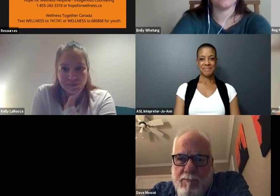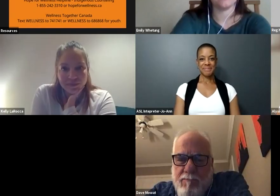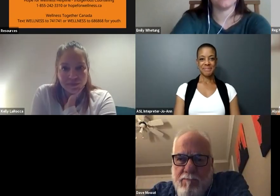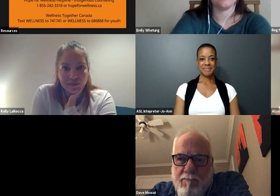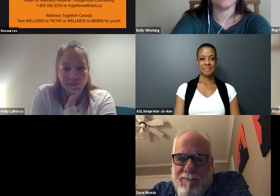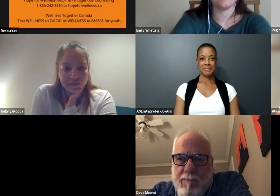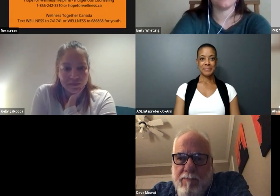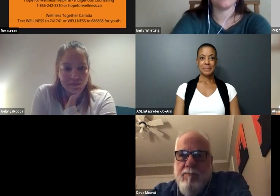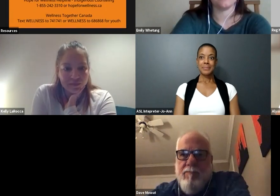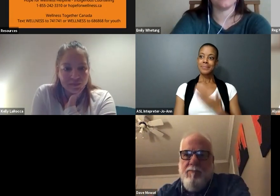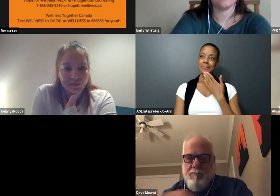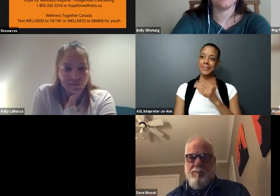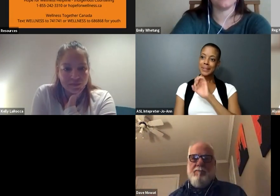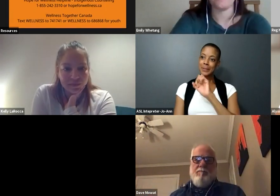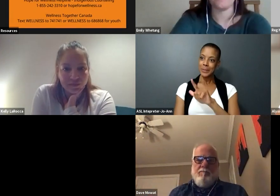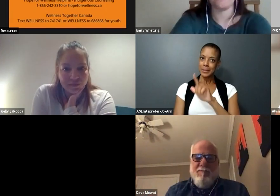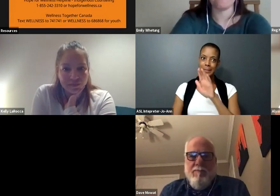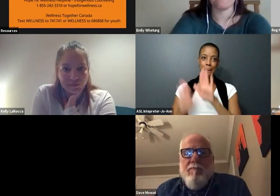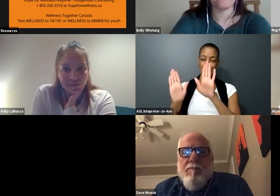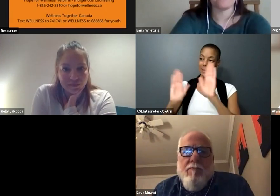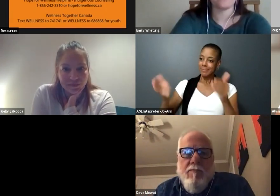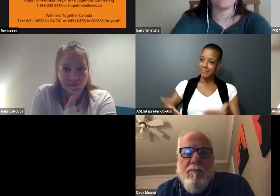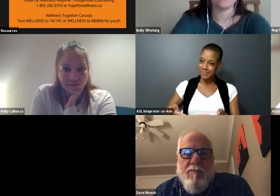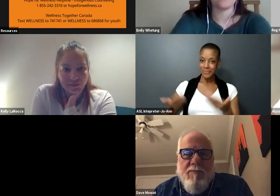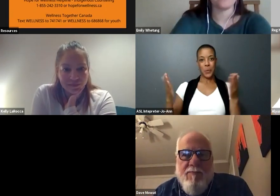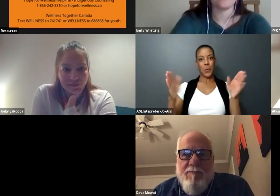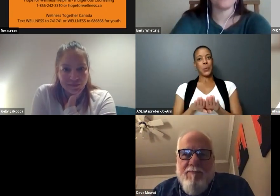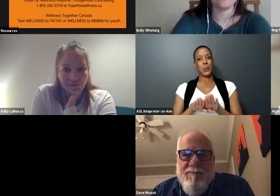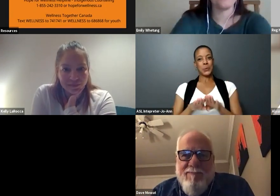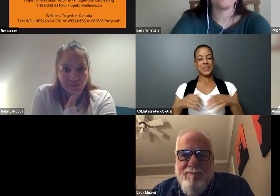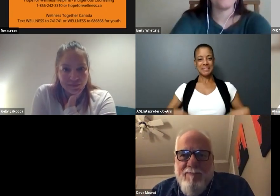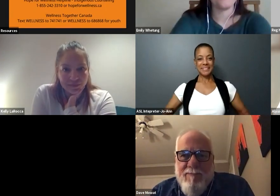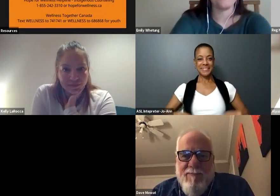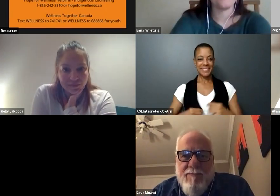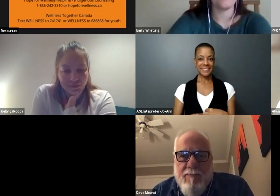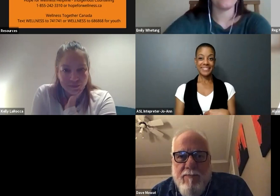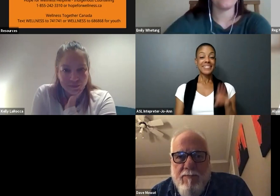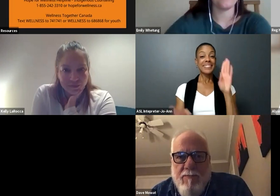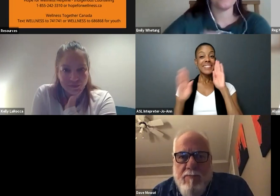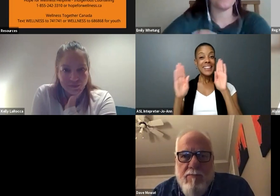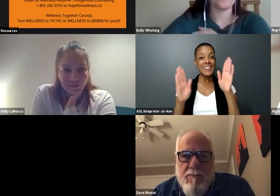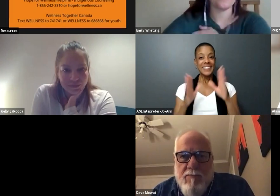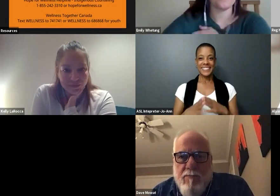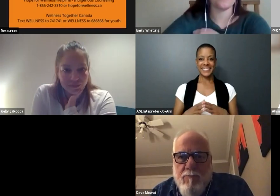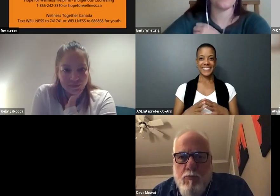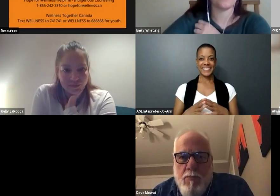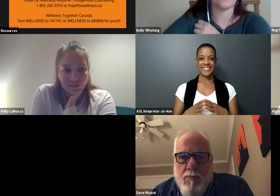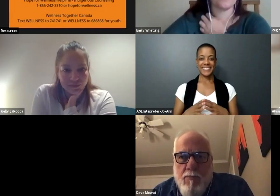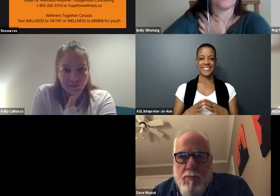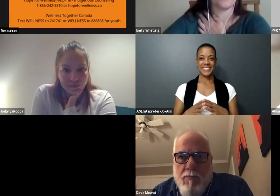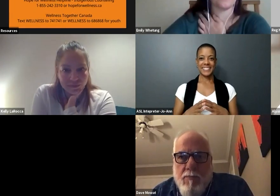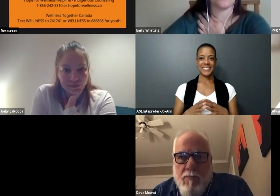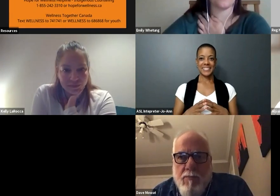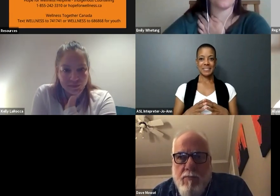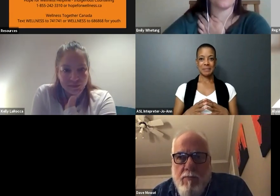Well, thank you, Jill, for that amazing introduction for the closing. hello, Ani, Alyssa McLeod, Indigenous